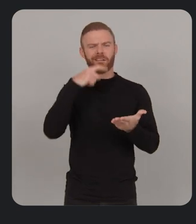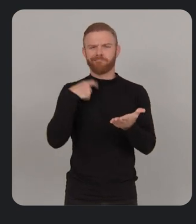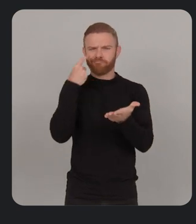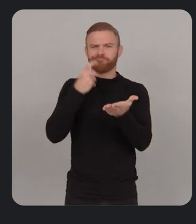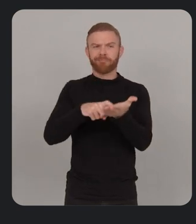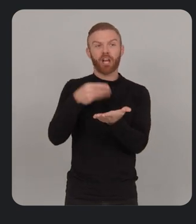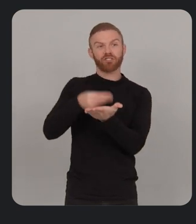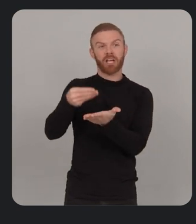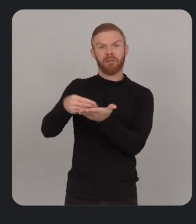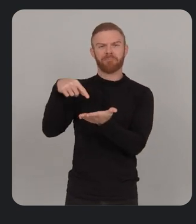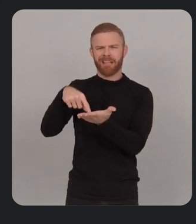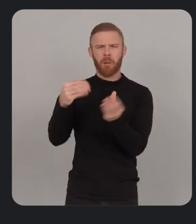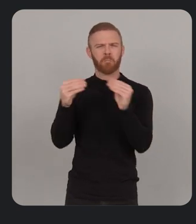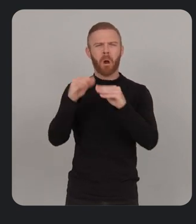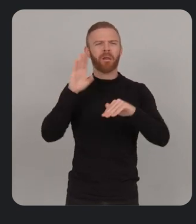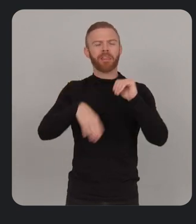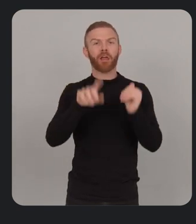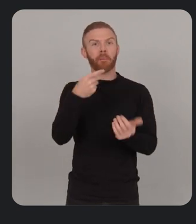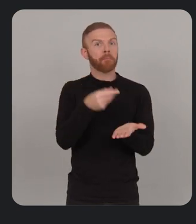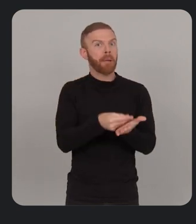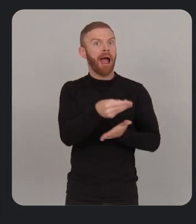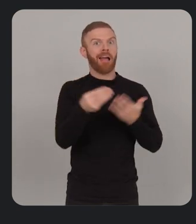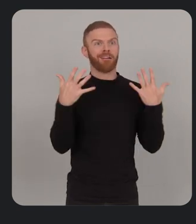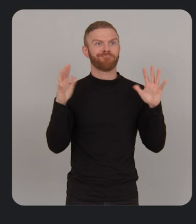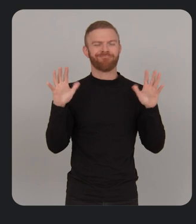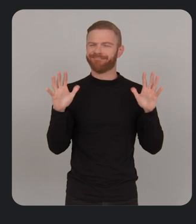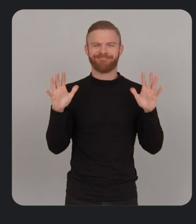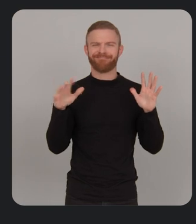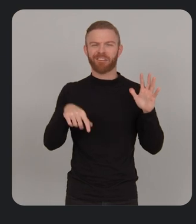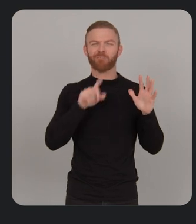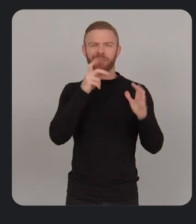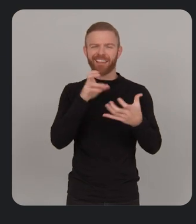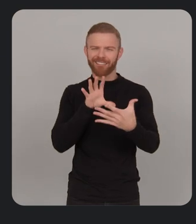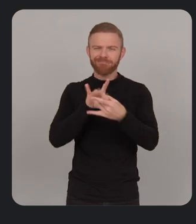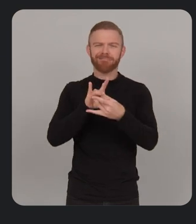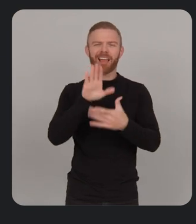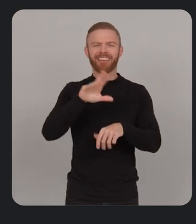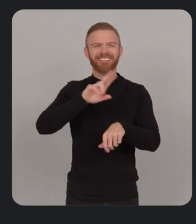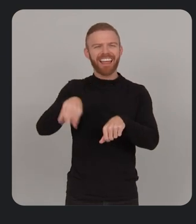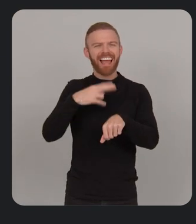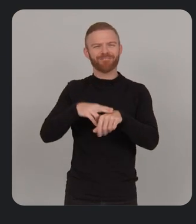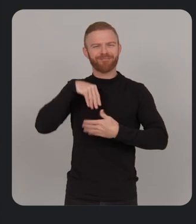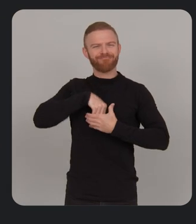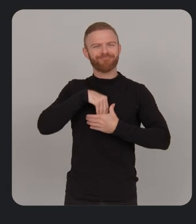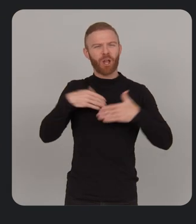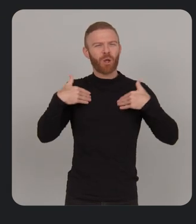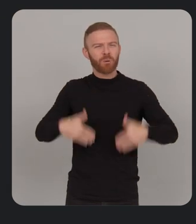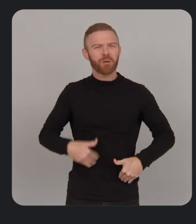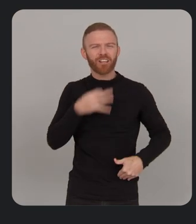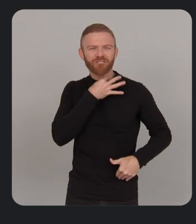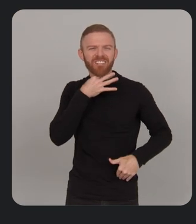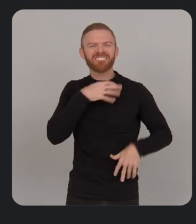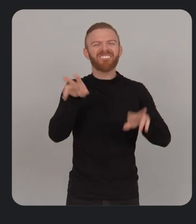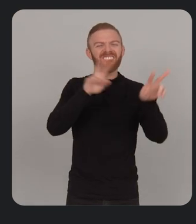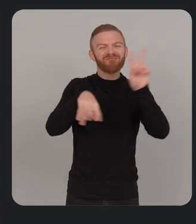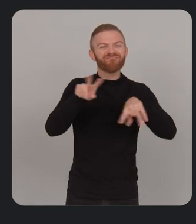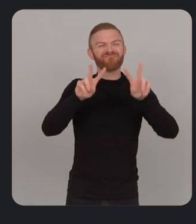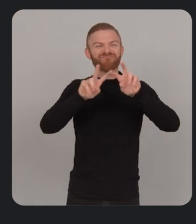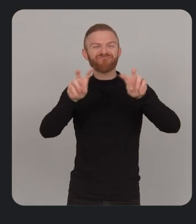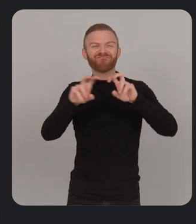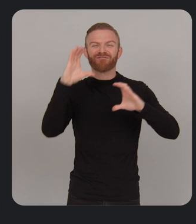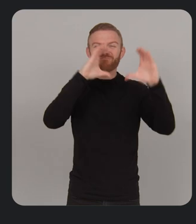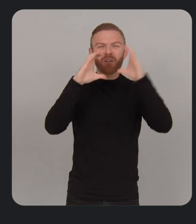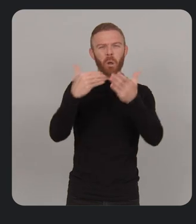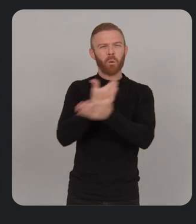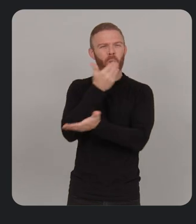that shopping is about so much more than just buying. it's about tapping into your natural human curiosity browsing exploring new